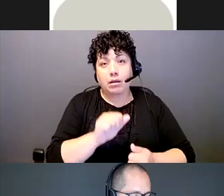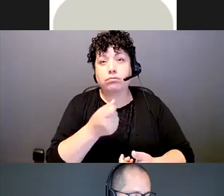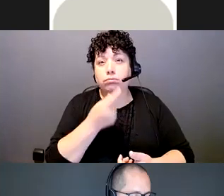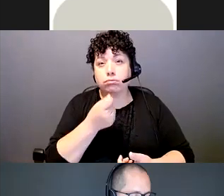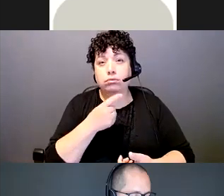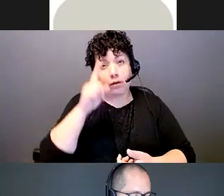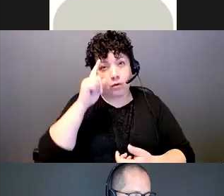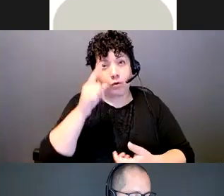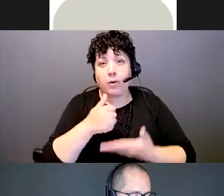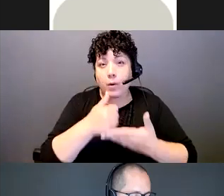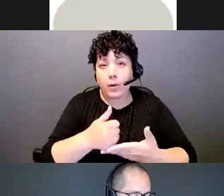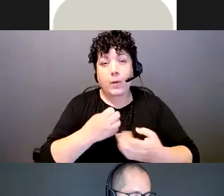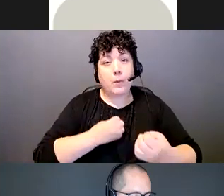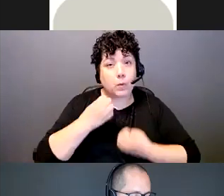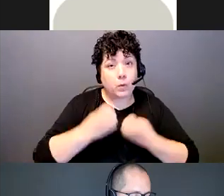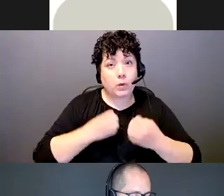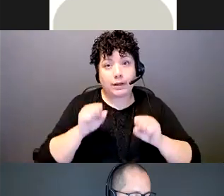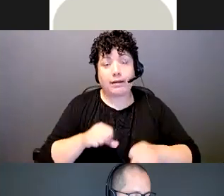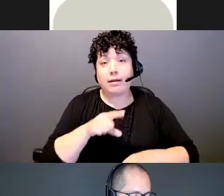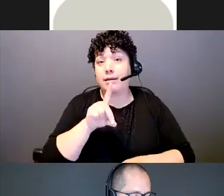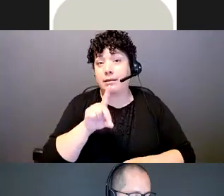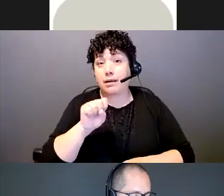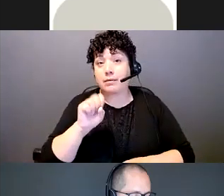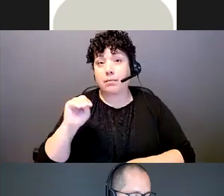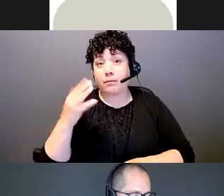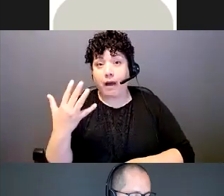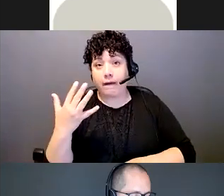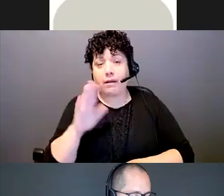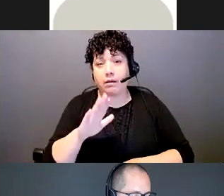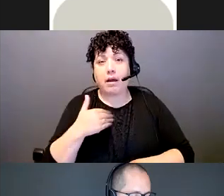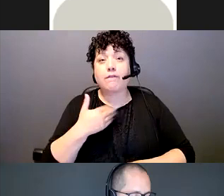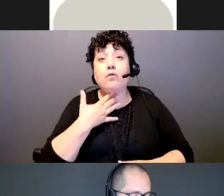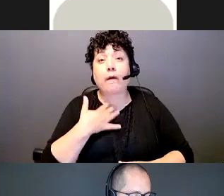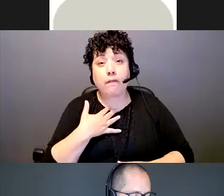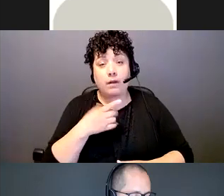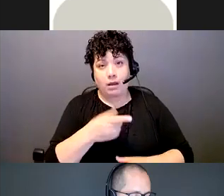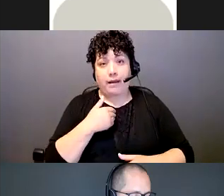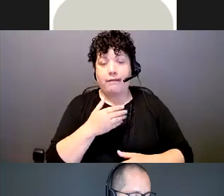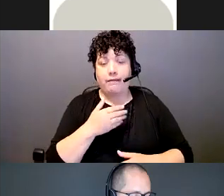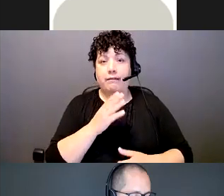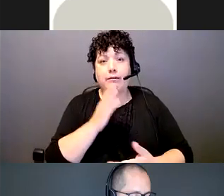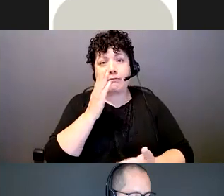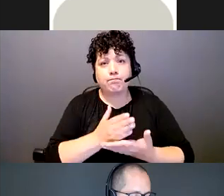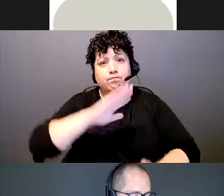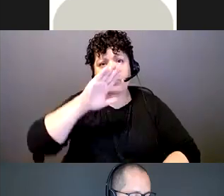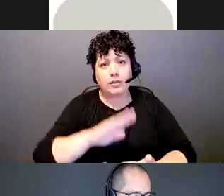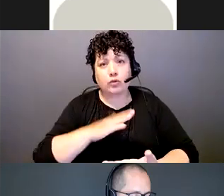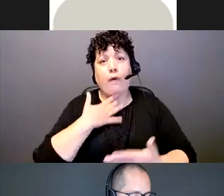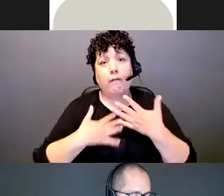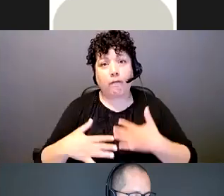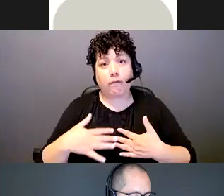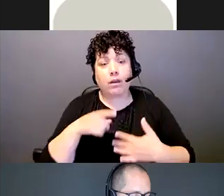the DSM-5 criteria around the craving. So the anti-craving medication for alcohol use disorder is really, really